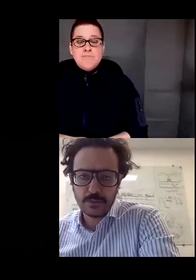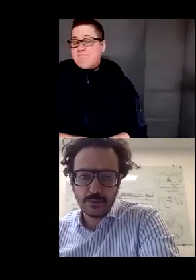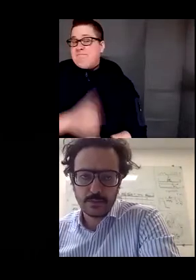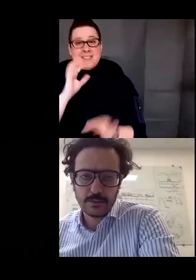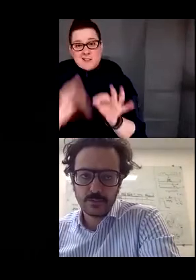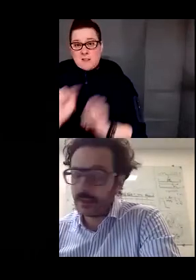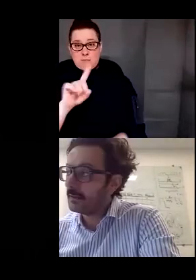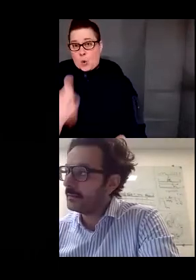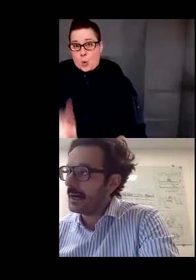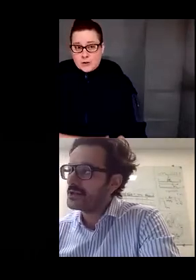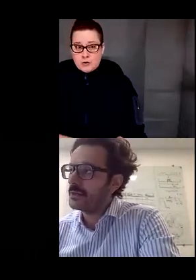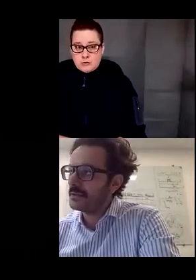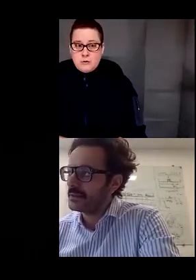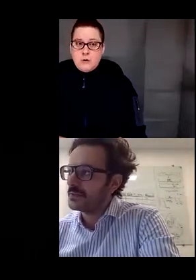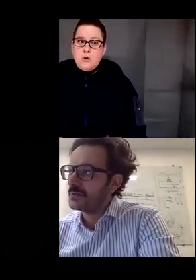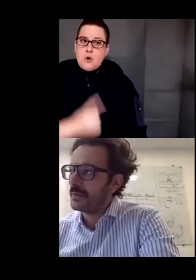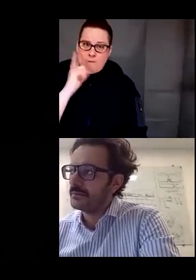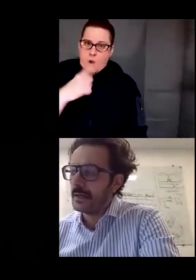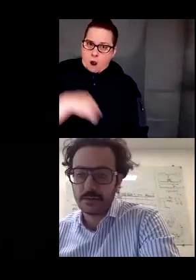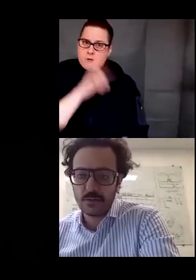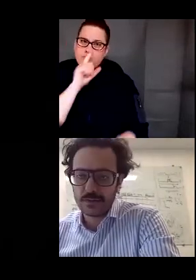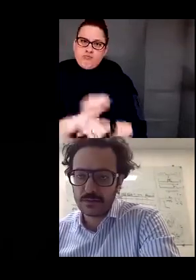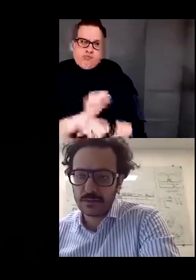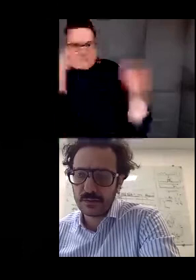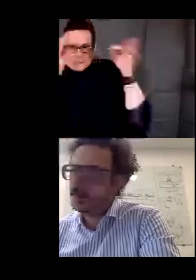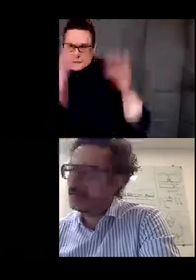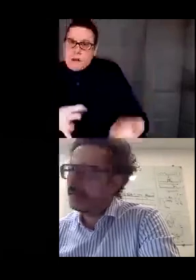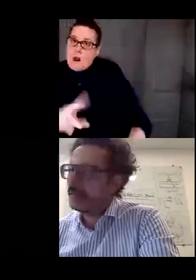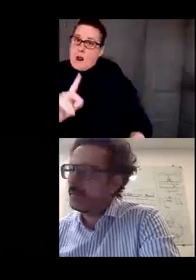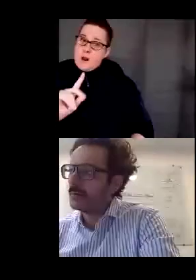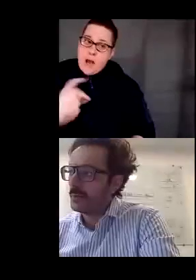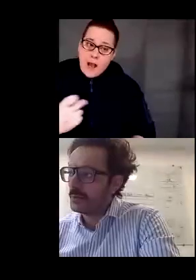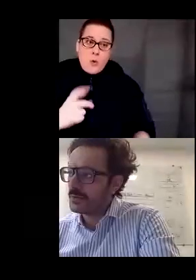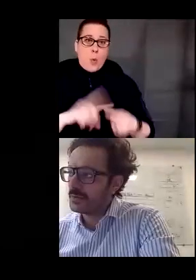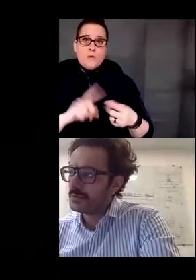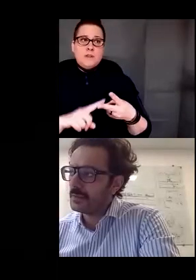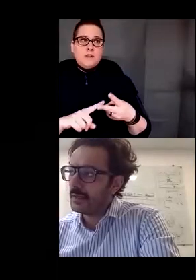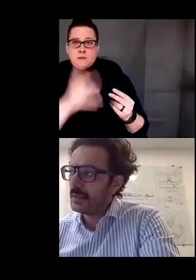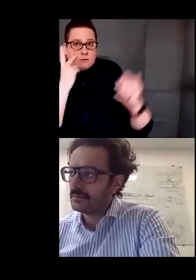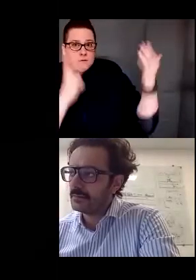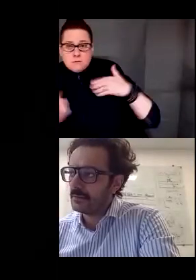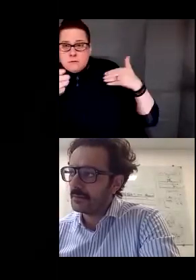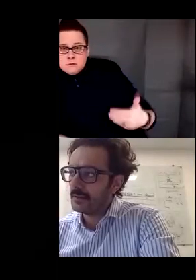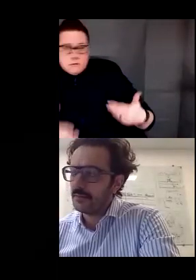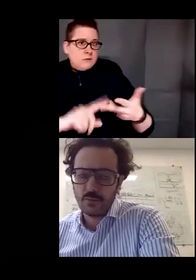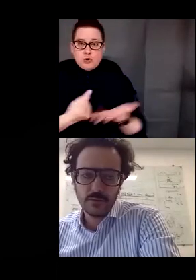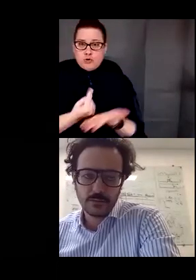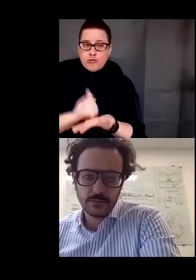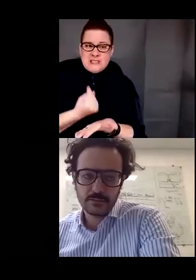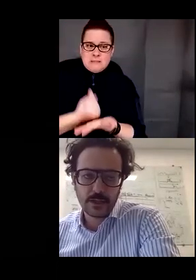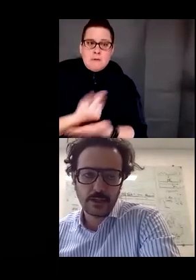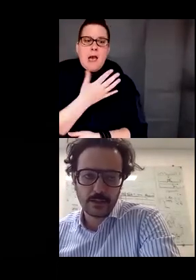simple. To make rational decisions about diagnosis, about prognosis and treatment, and